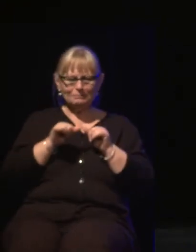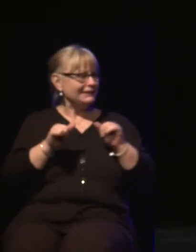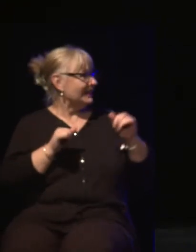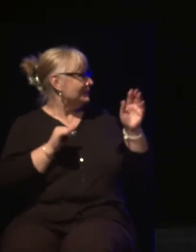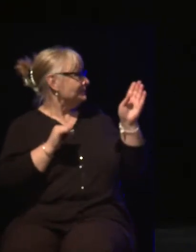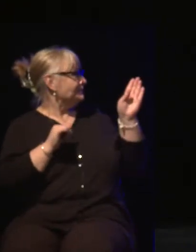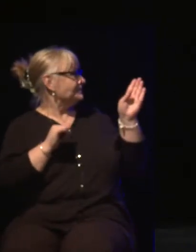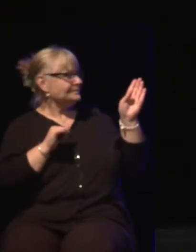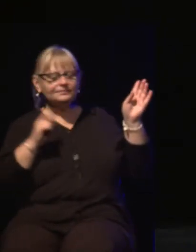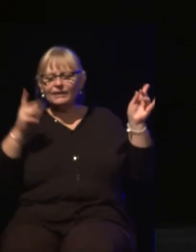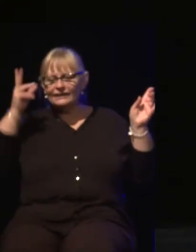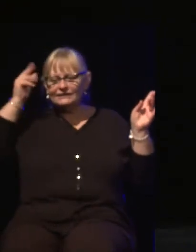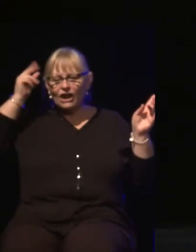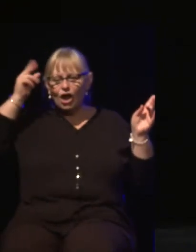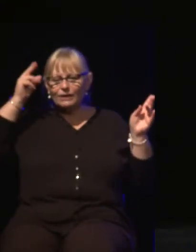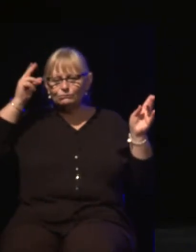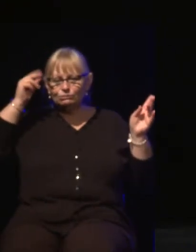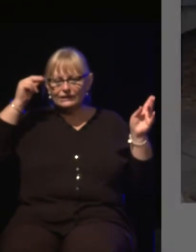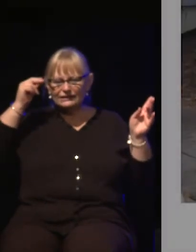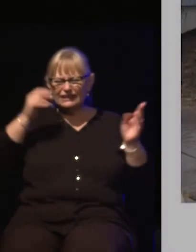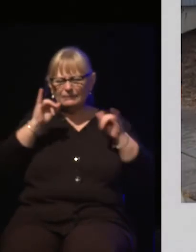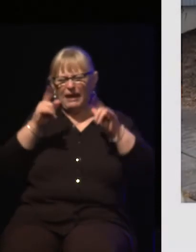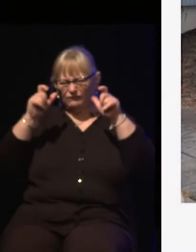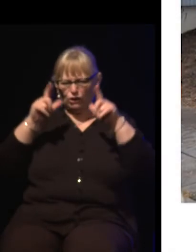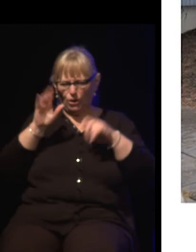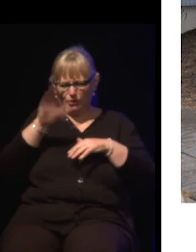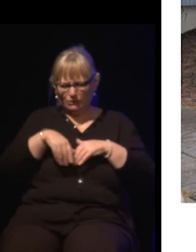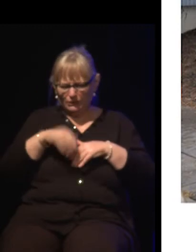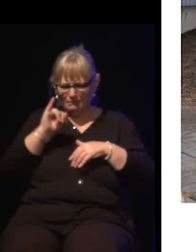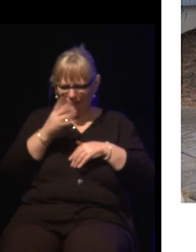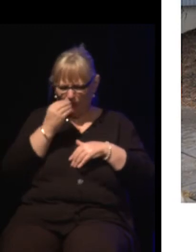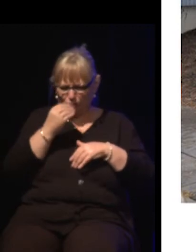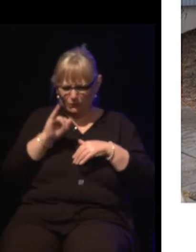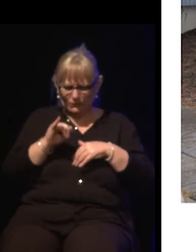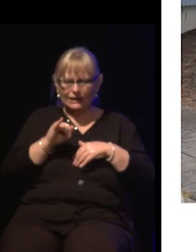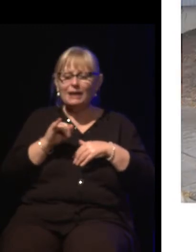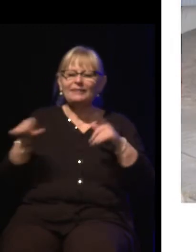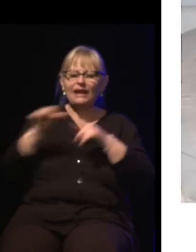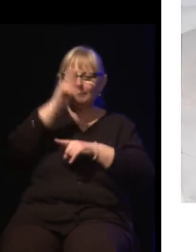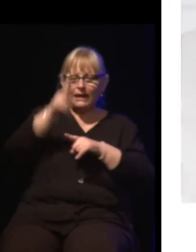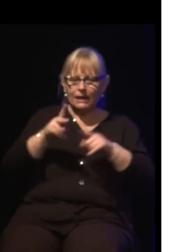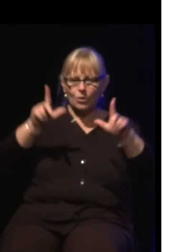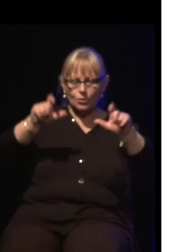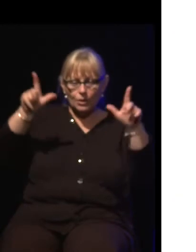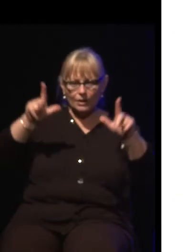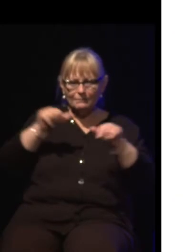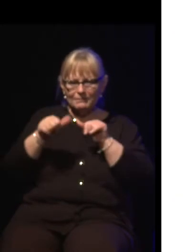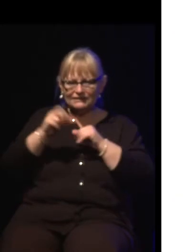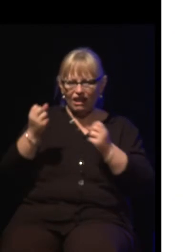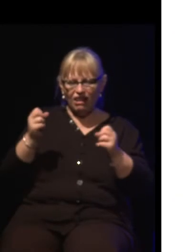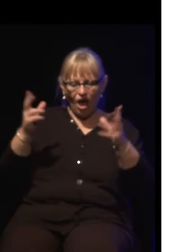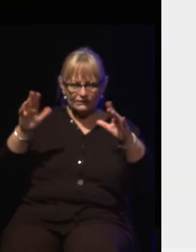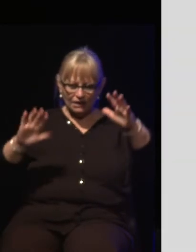This is a library that I photographed also pretty badly. And then came back in the right light and look at it differently.